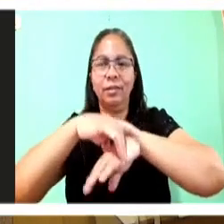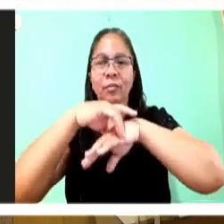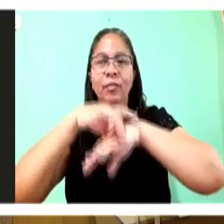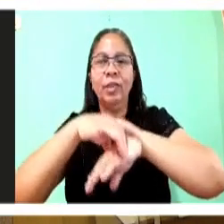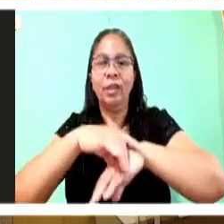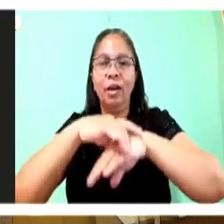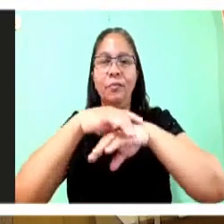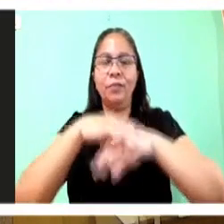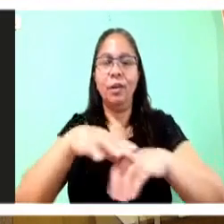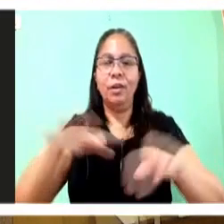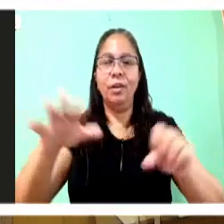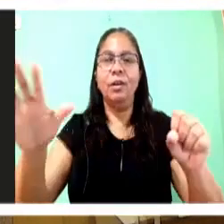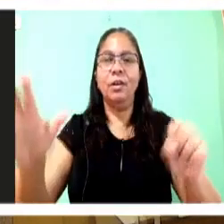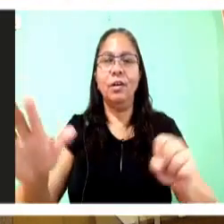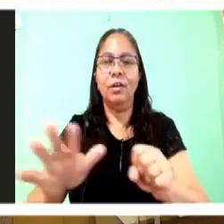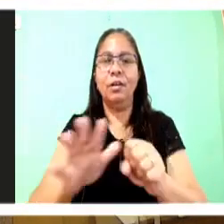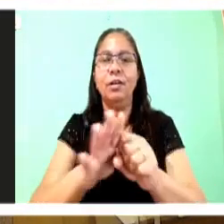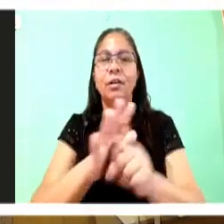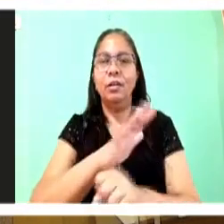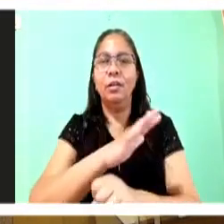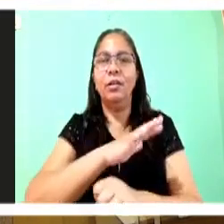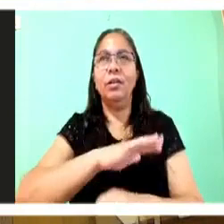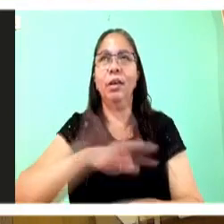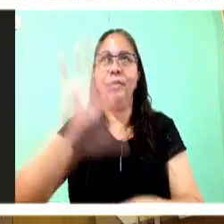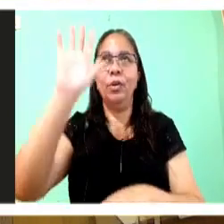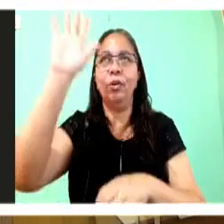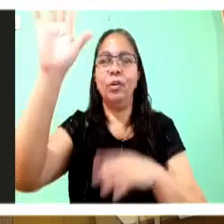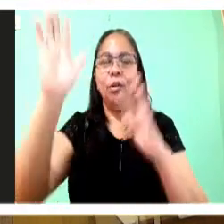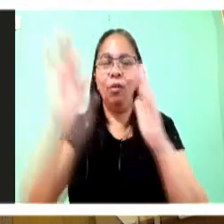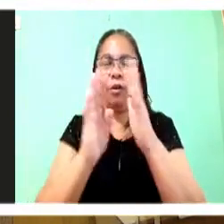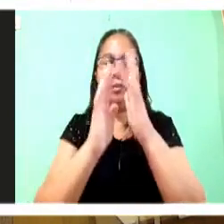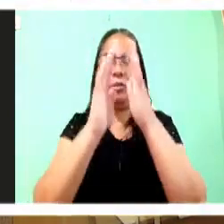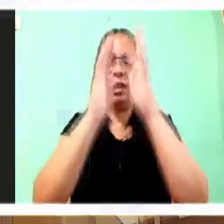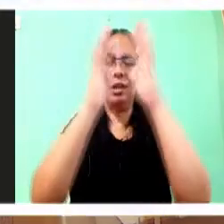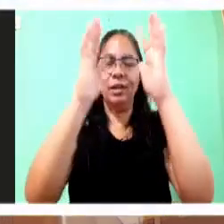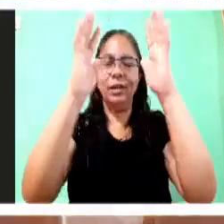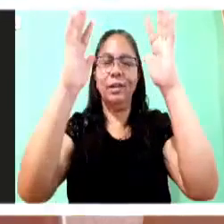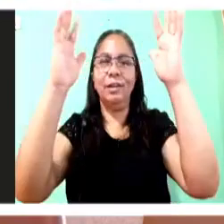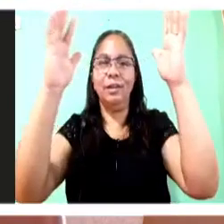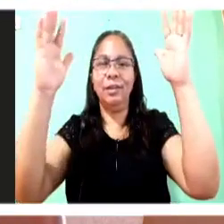earth are full of your glory.